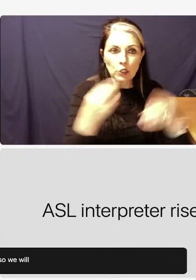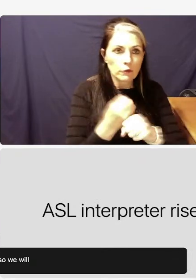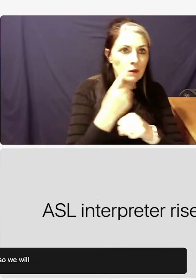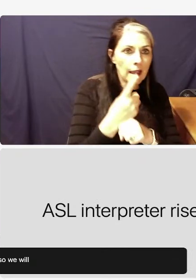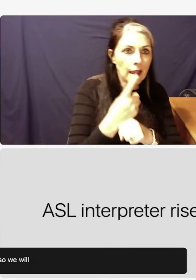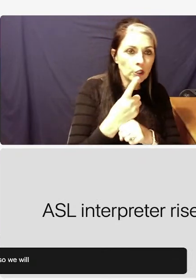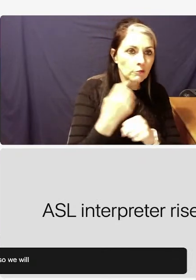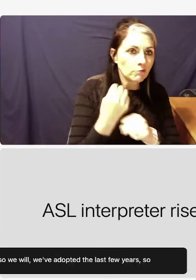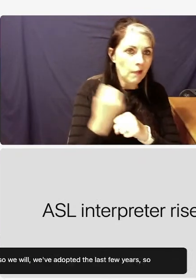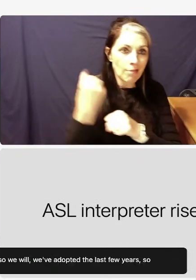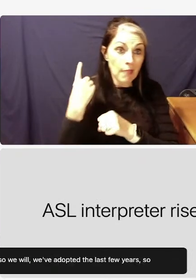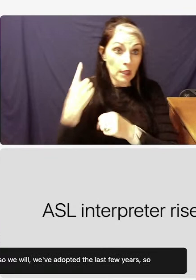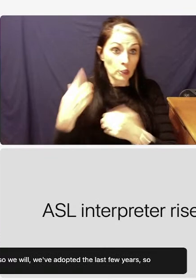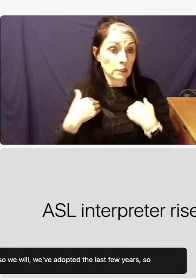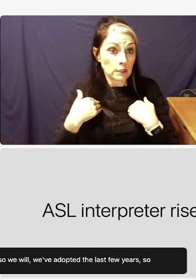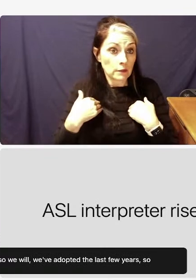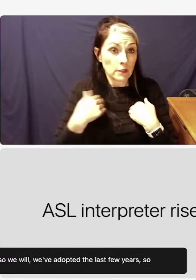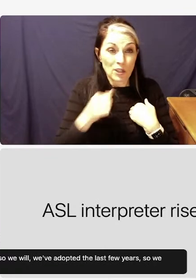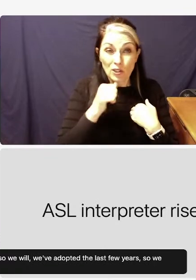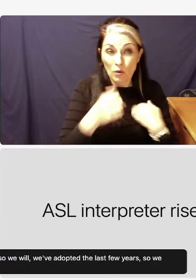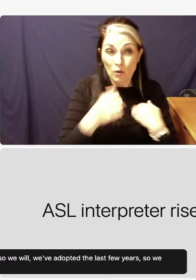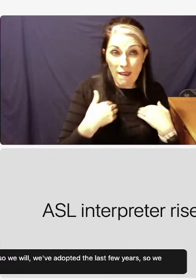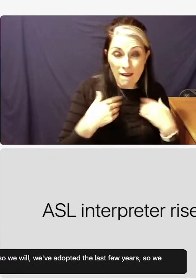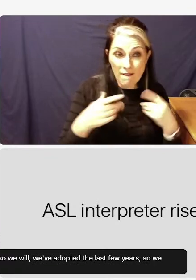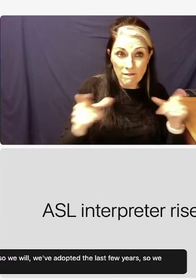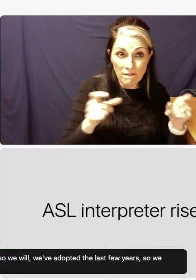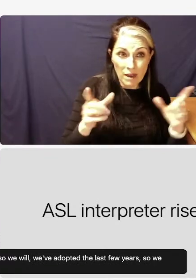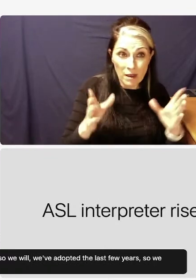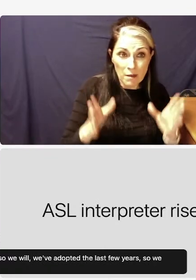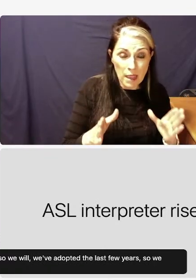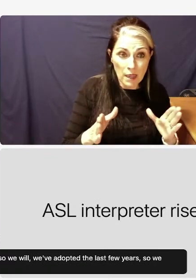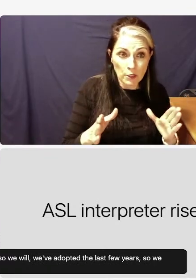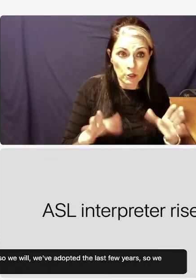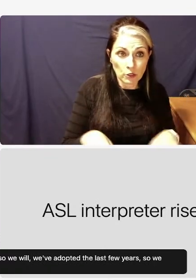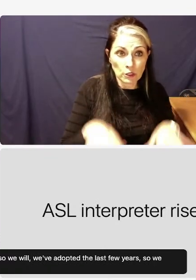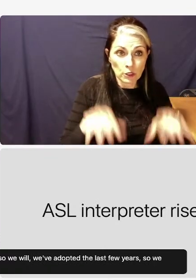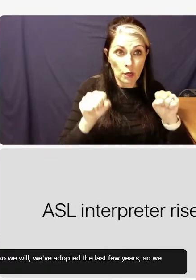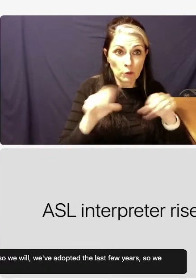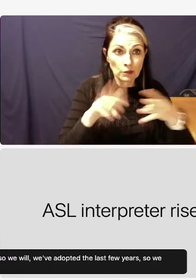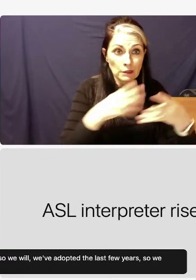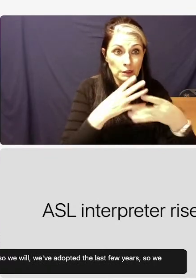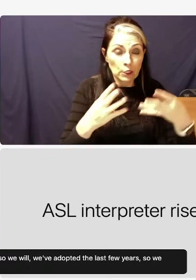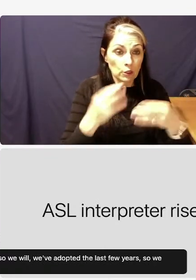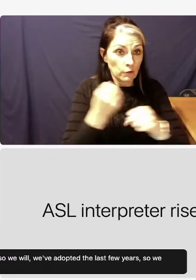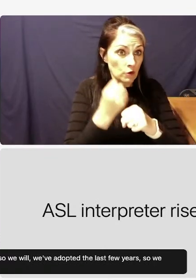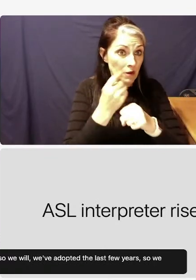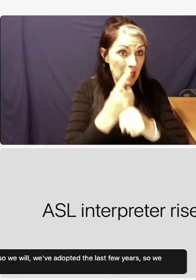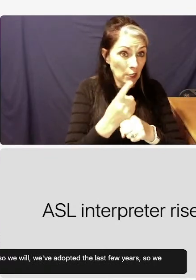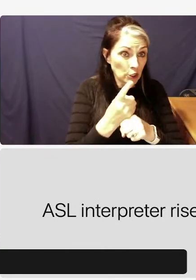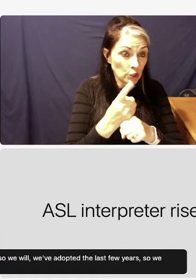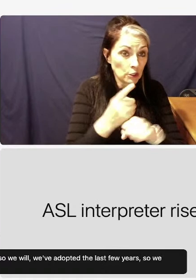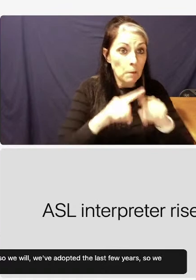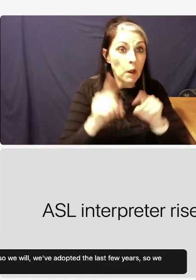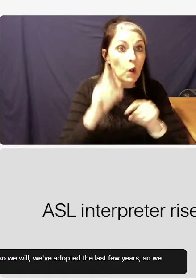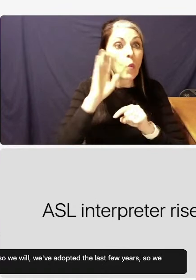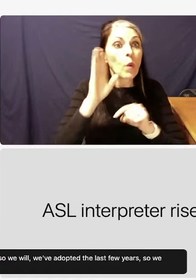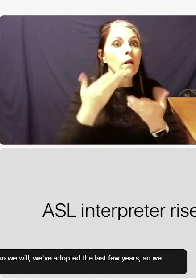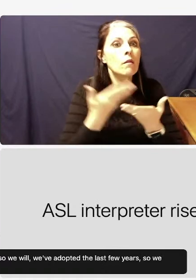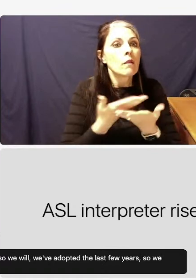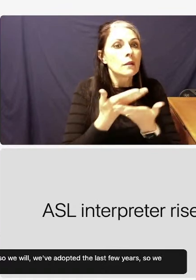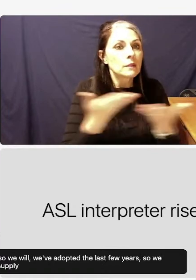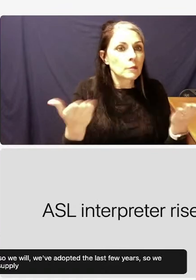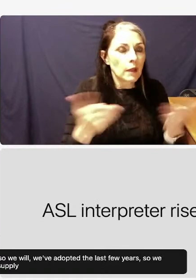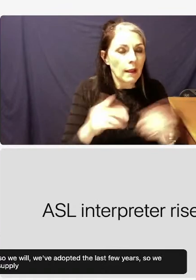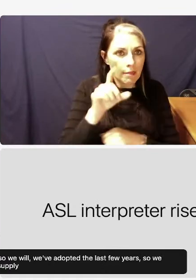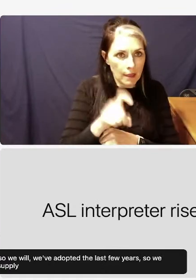years so we don't have a major adoption schedule for next year so we will have but we will supply the